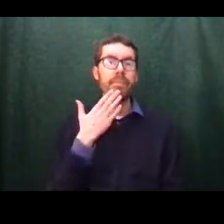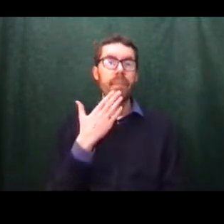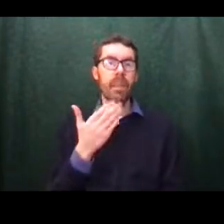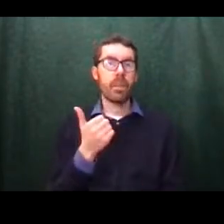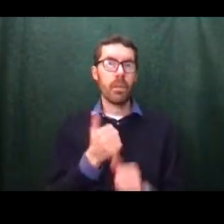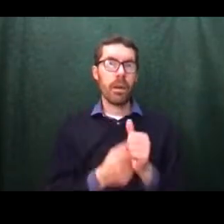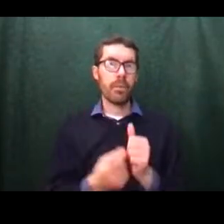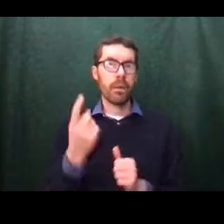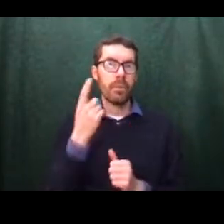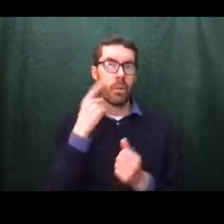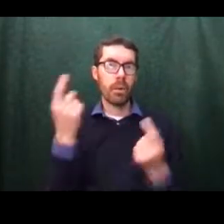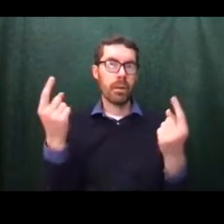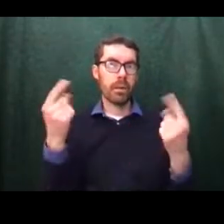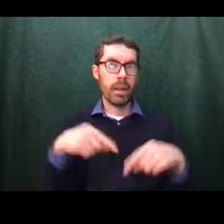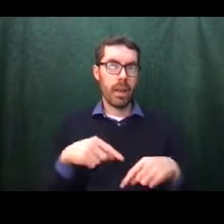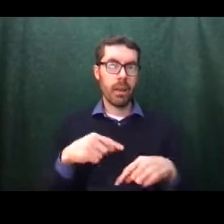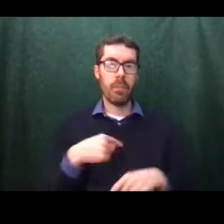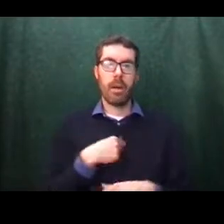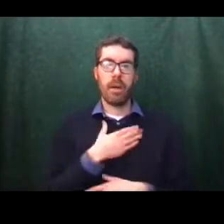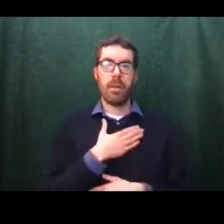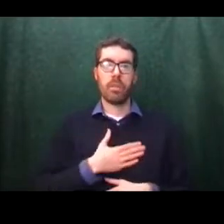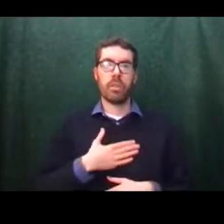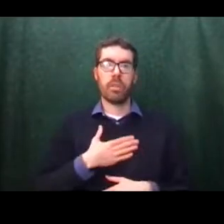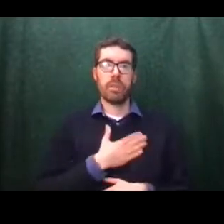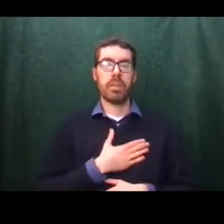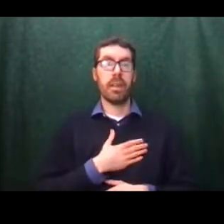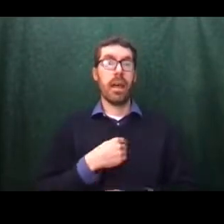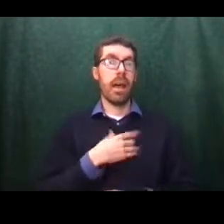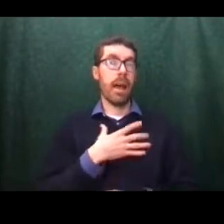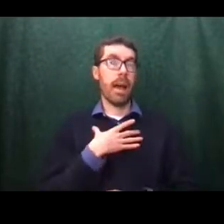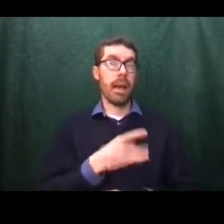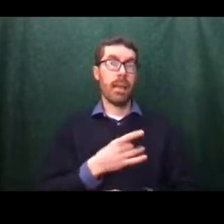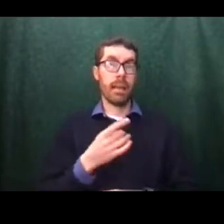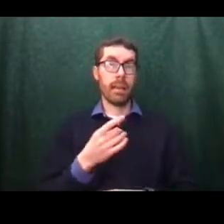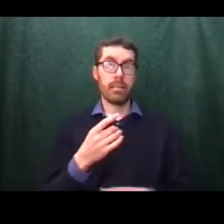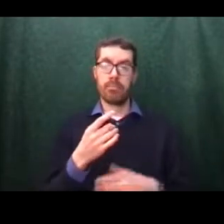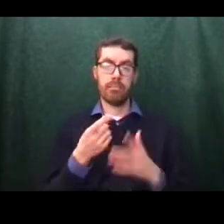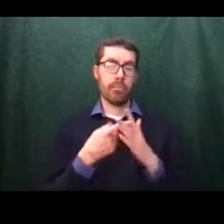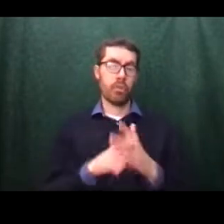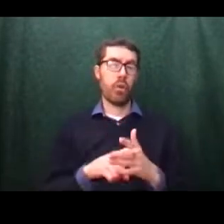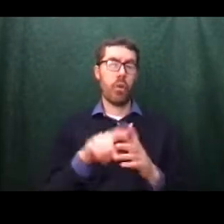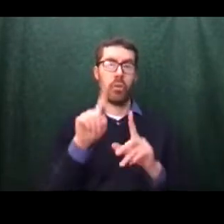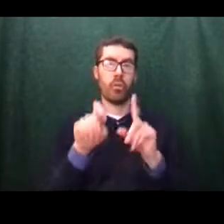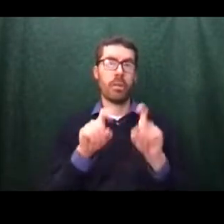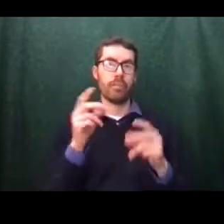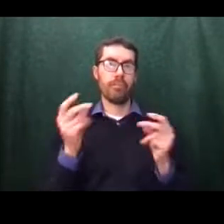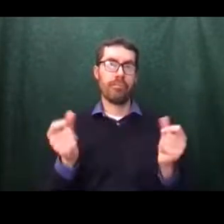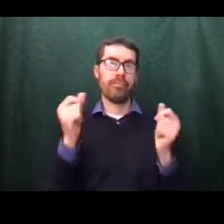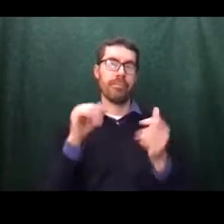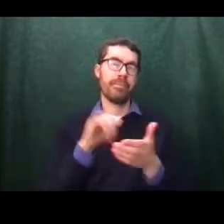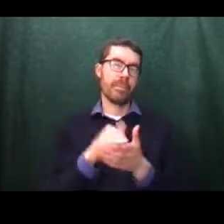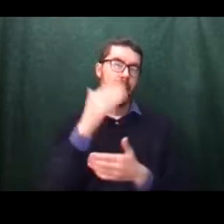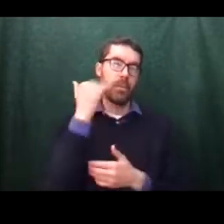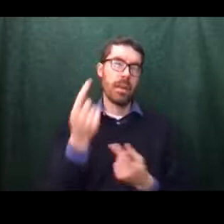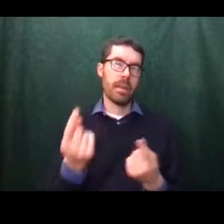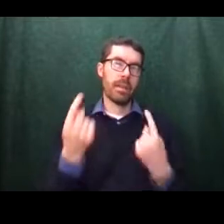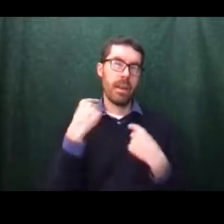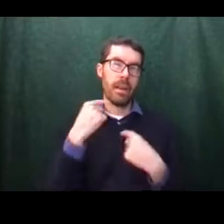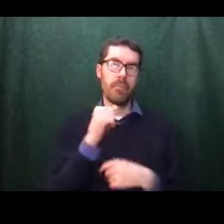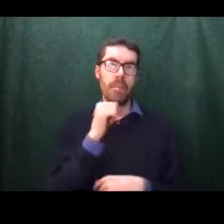it. And, what I like to do is get right into questions. I figure that's why you're here, not necessarily to